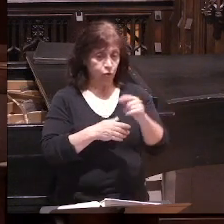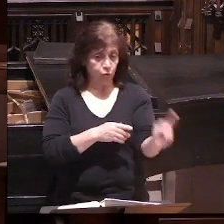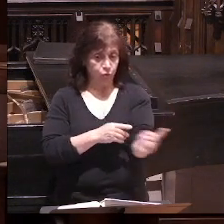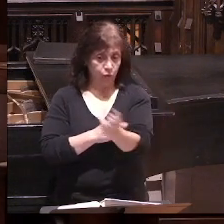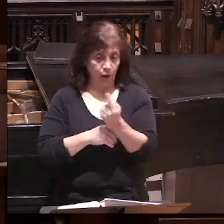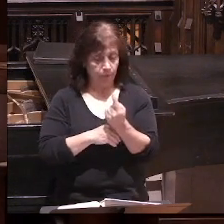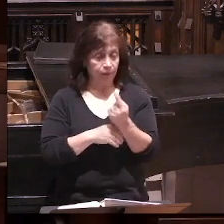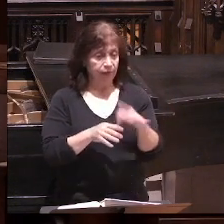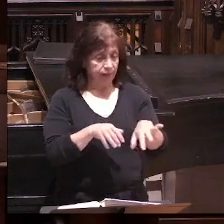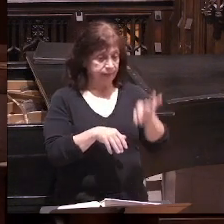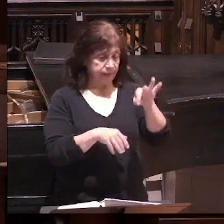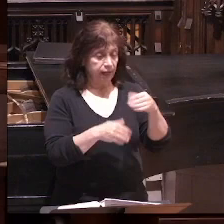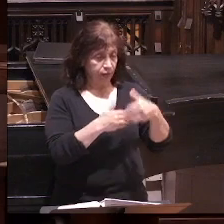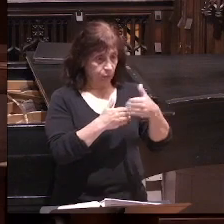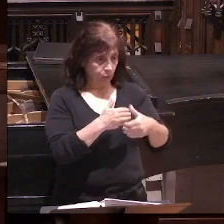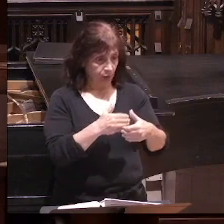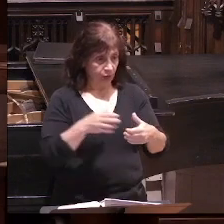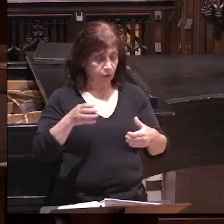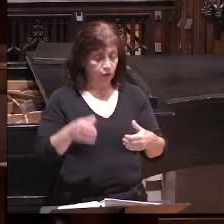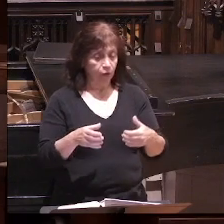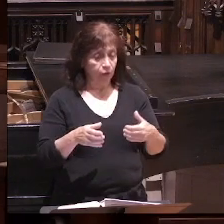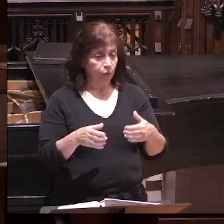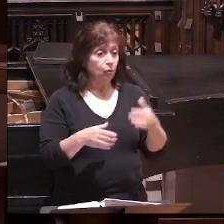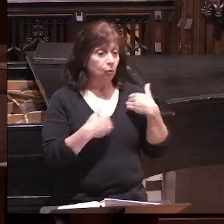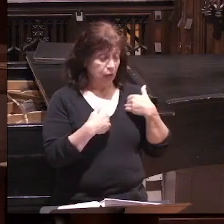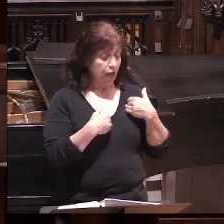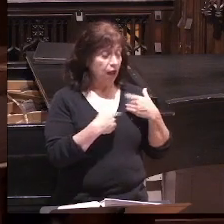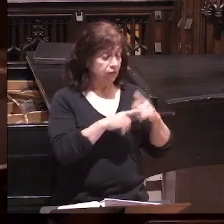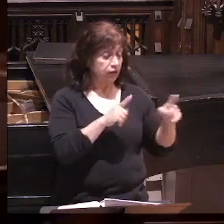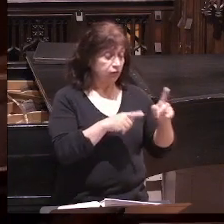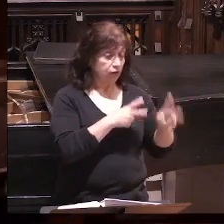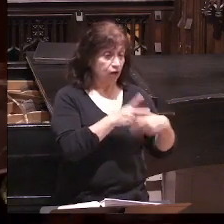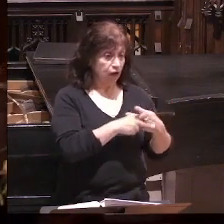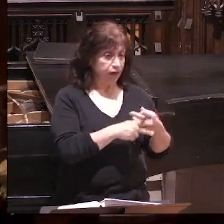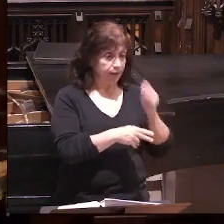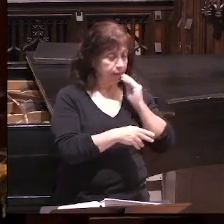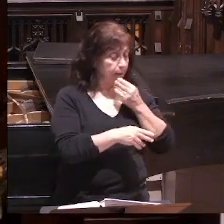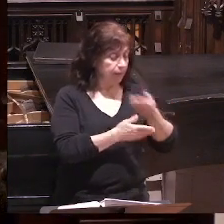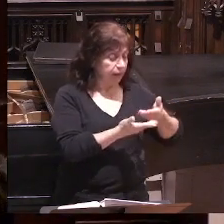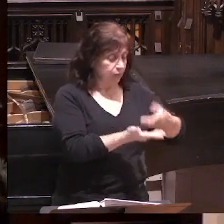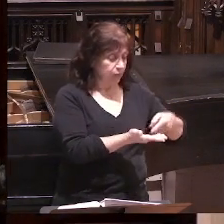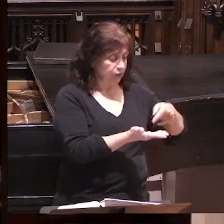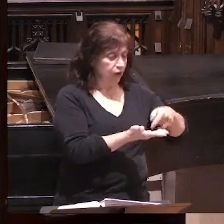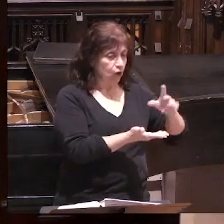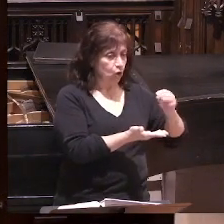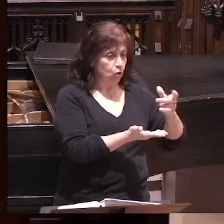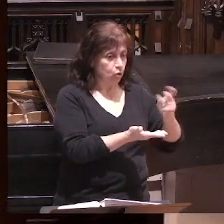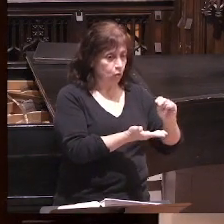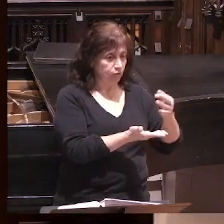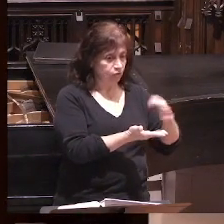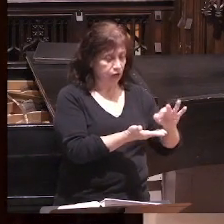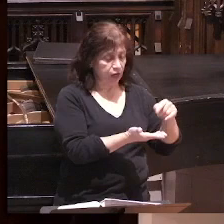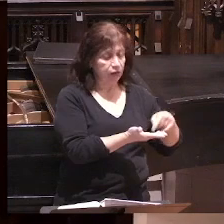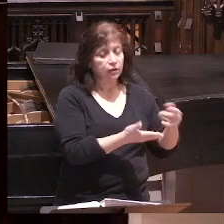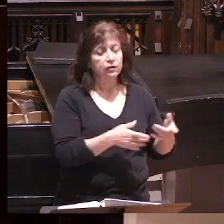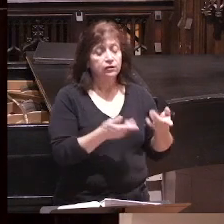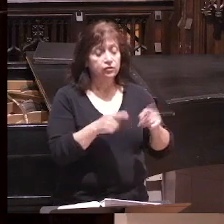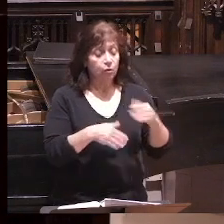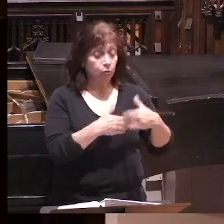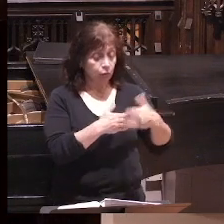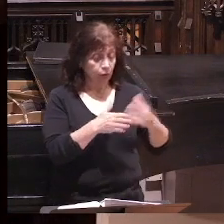you would take a bit of bread. We also have gluten-free bread on napkins, that you would dip it into the cup